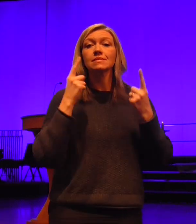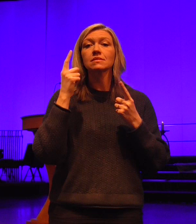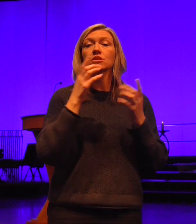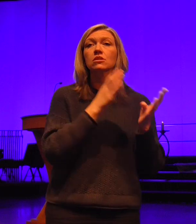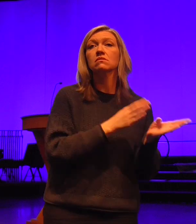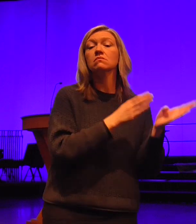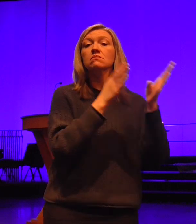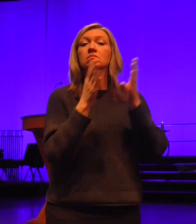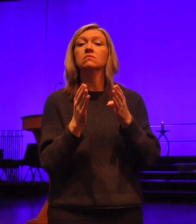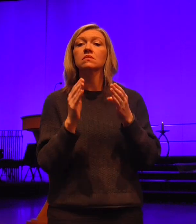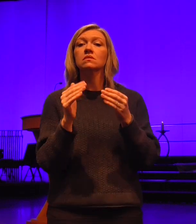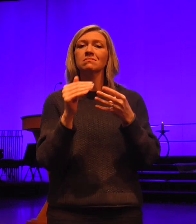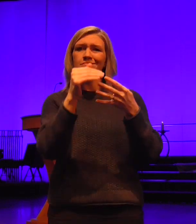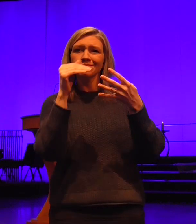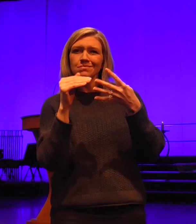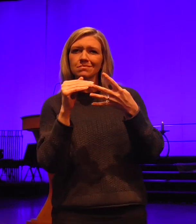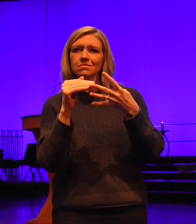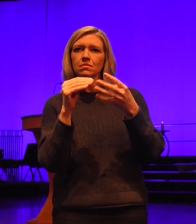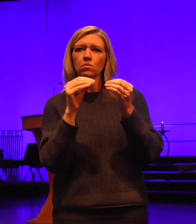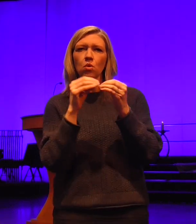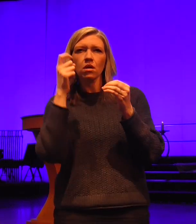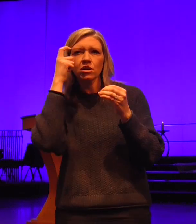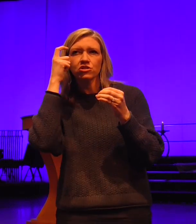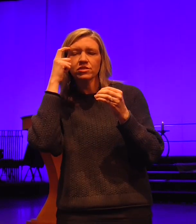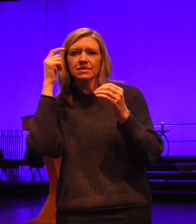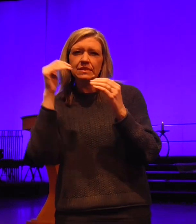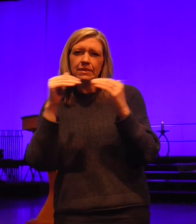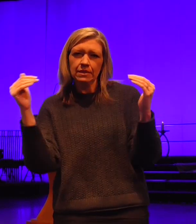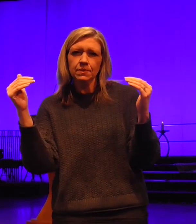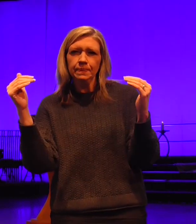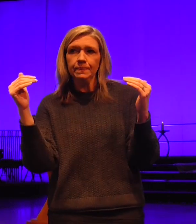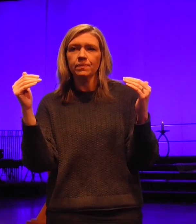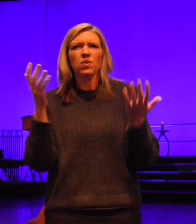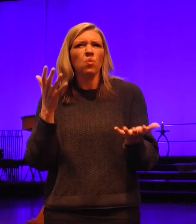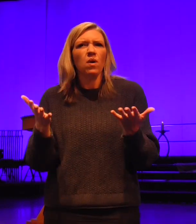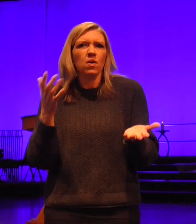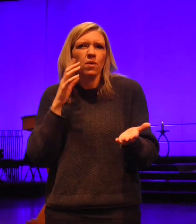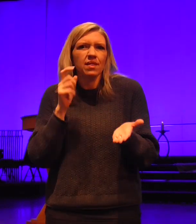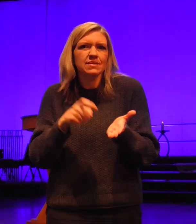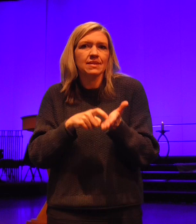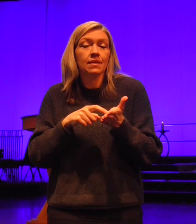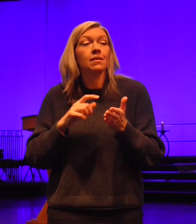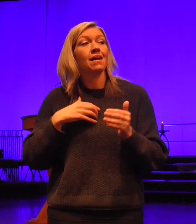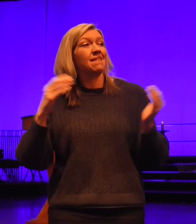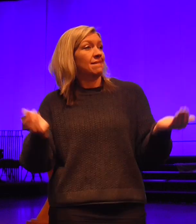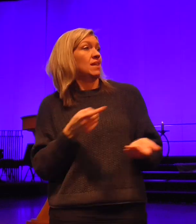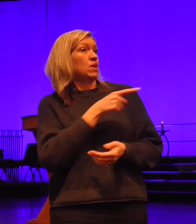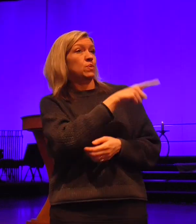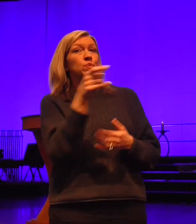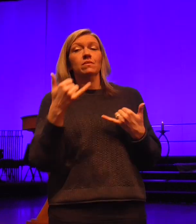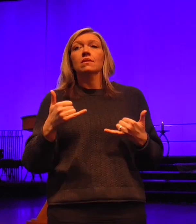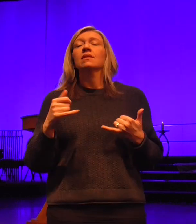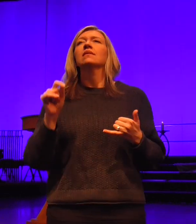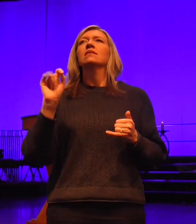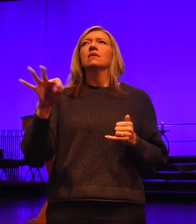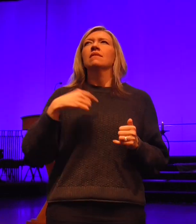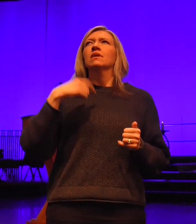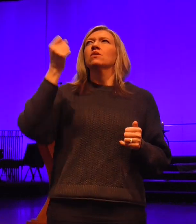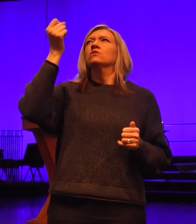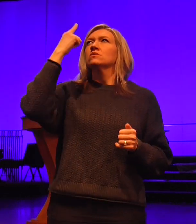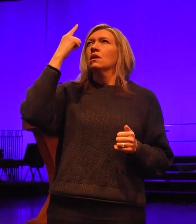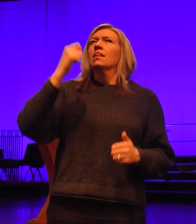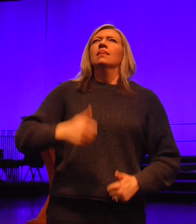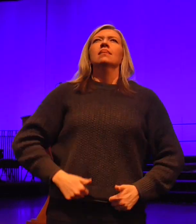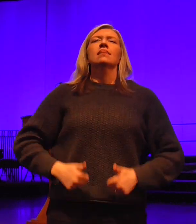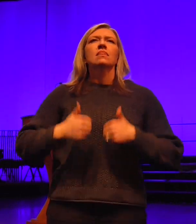of consciousness? What might it take? That's the invitation today. If I understand that life is